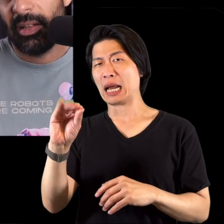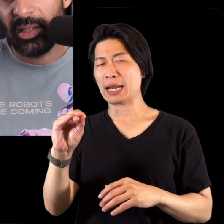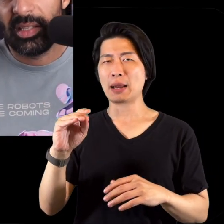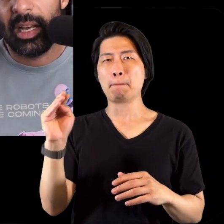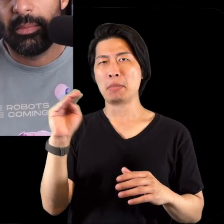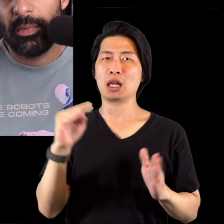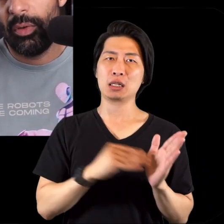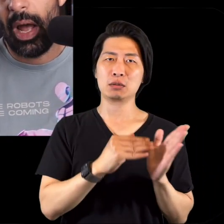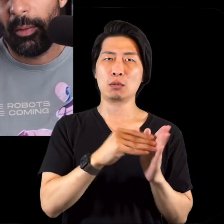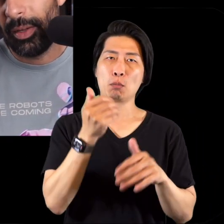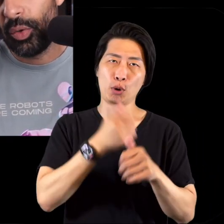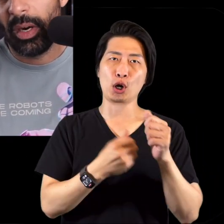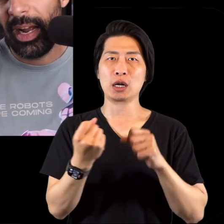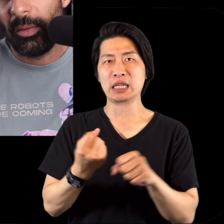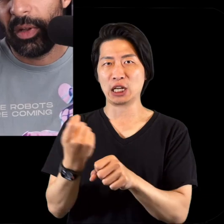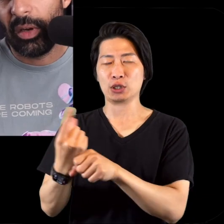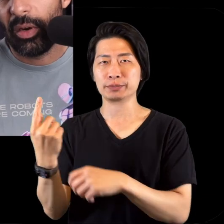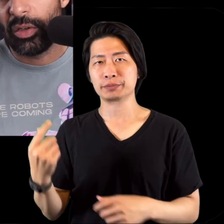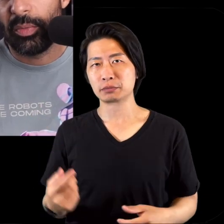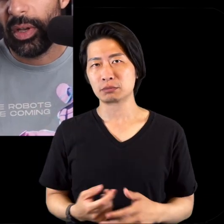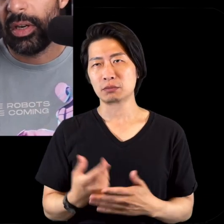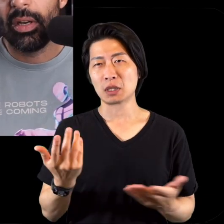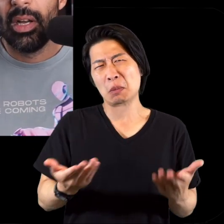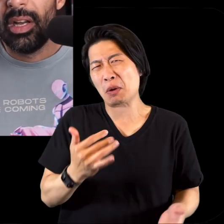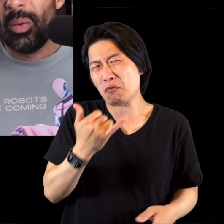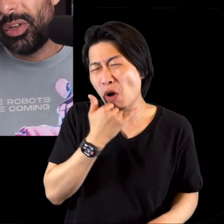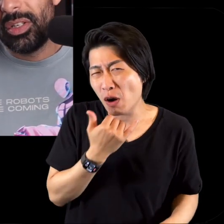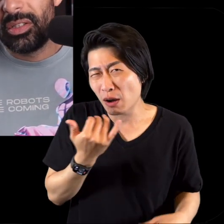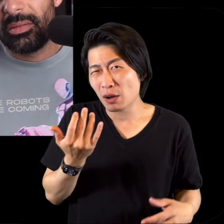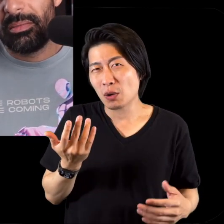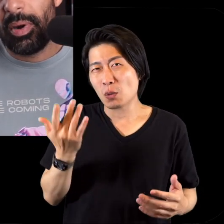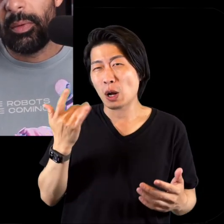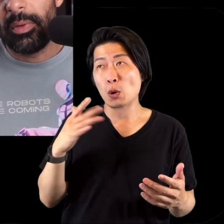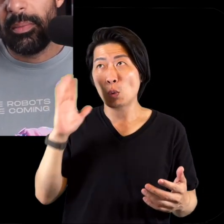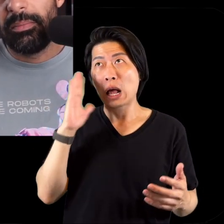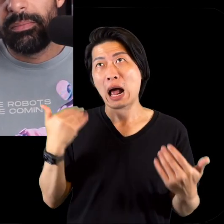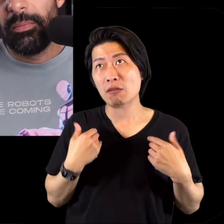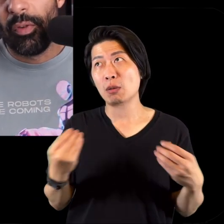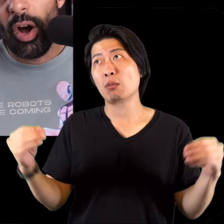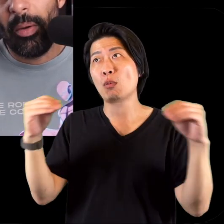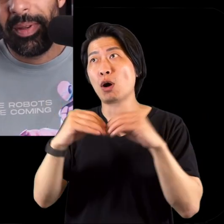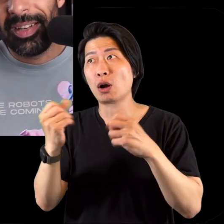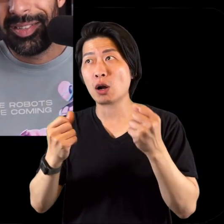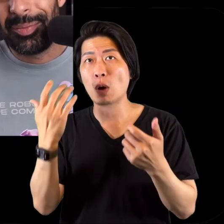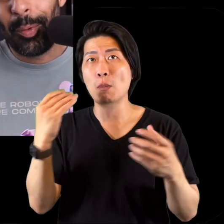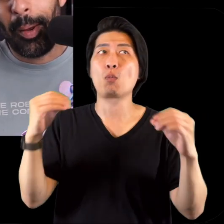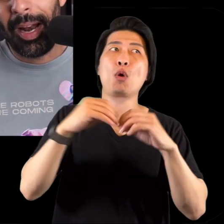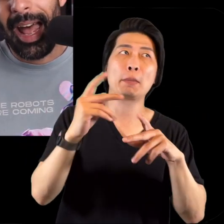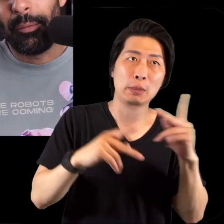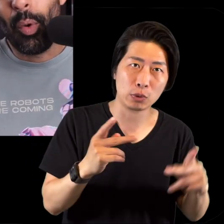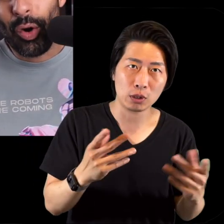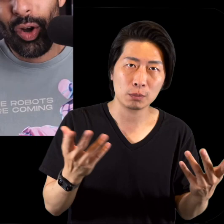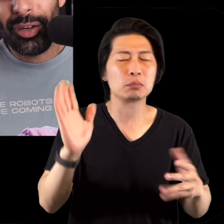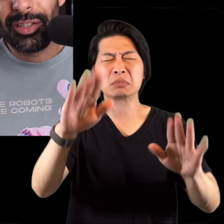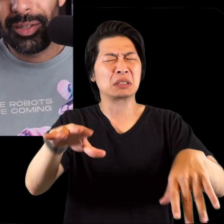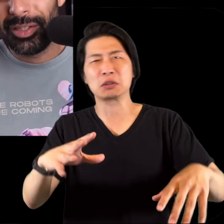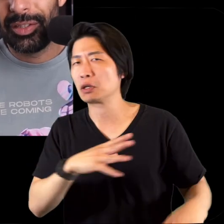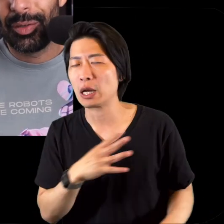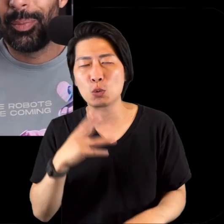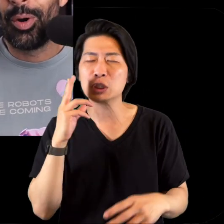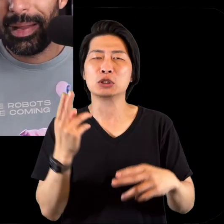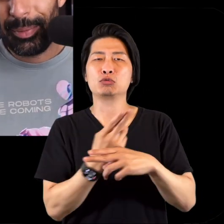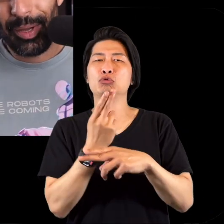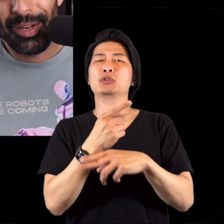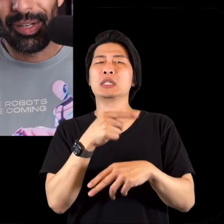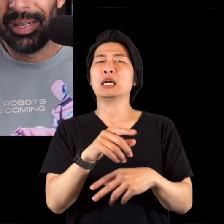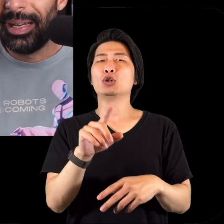stays about the same. You have about 290 million cars per year, which is probably wrong because we're going to have more cars because there's